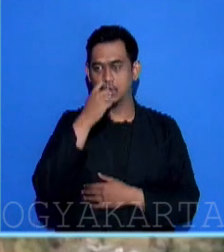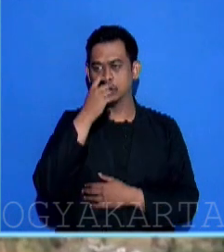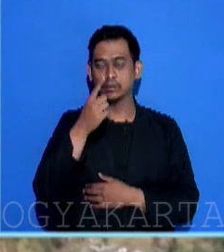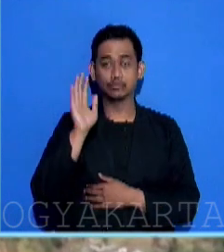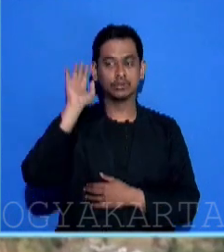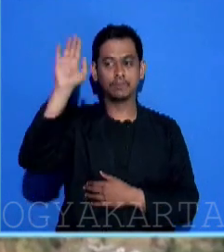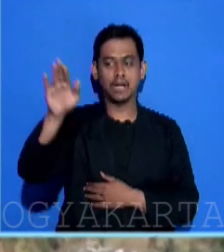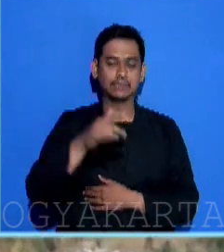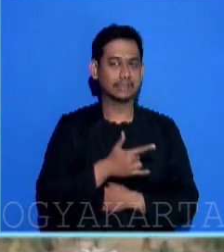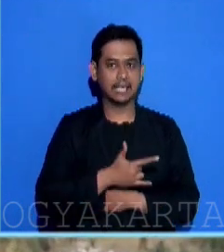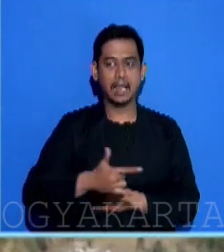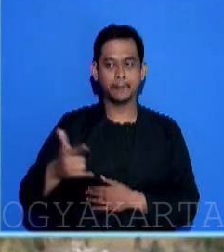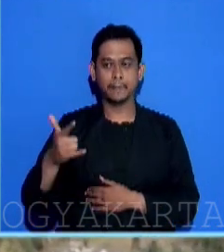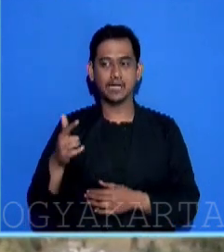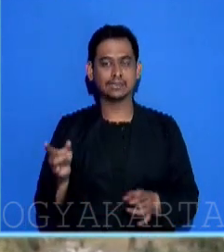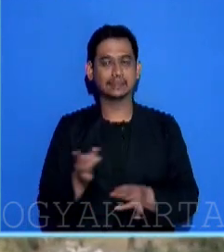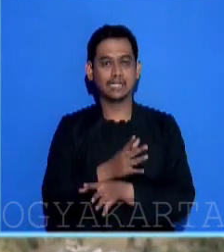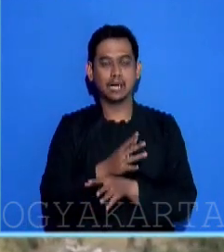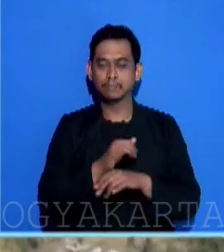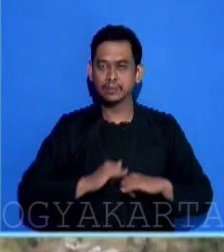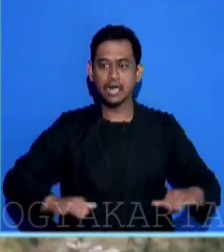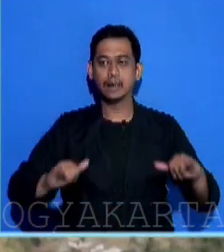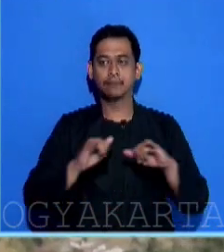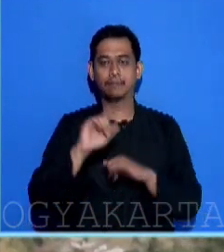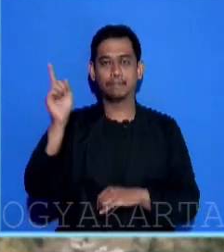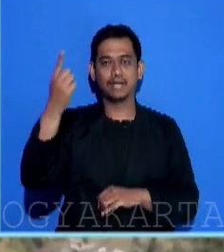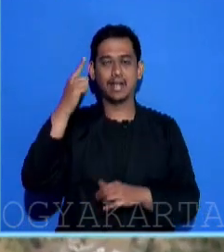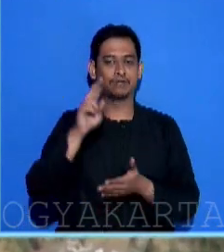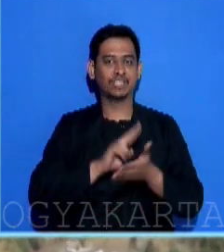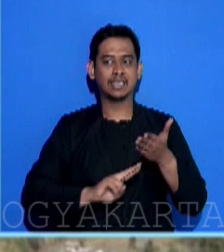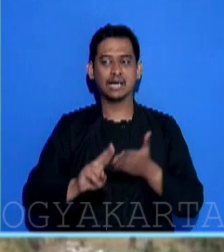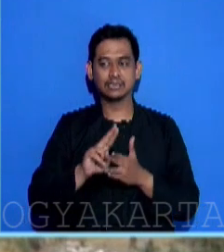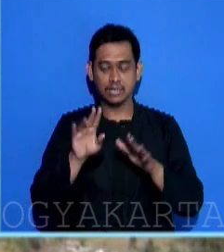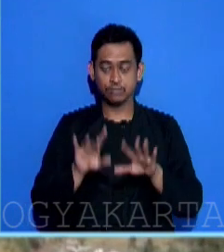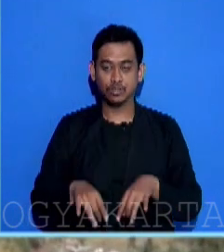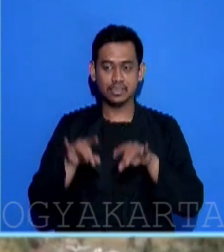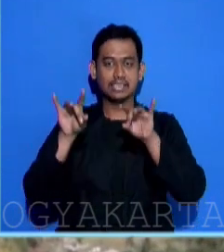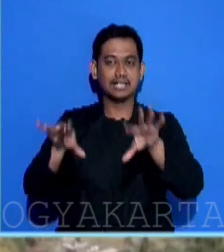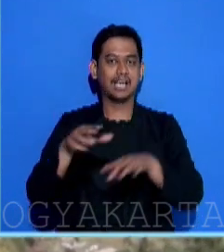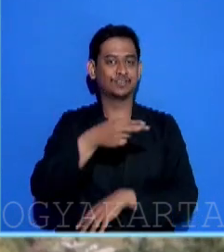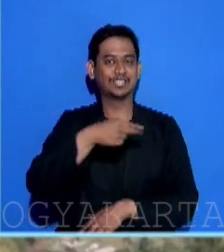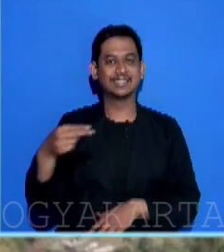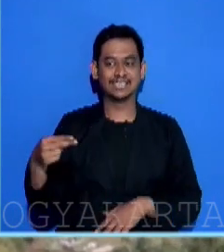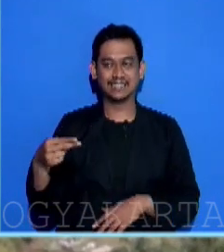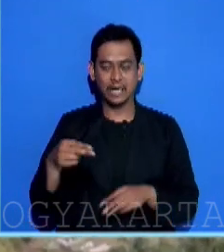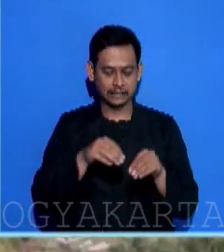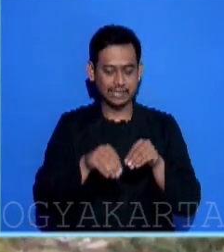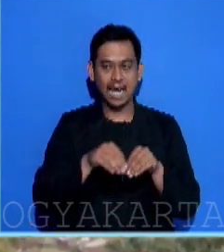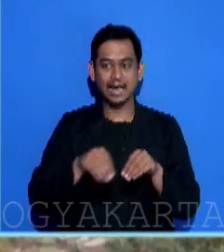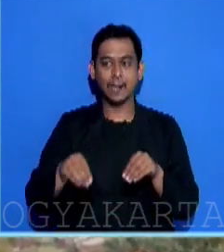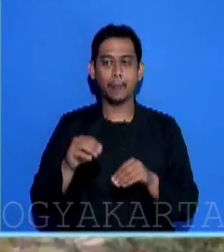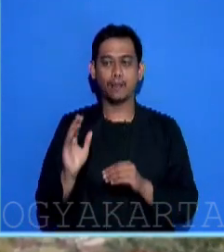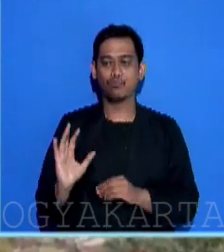are working together, industry and government and university, Indonesia and Australia, to plant trees here in beautiful